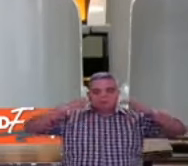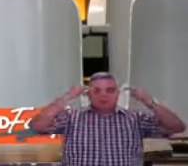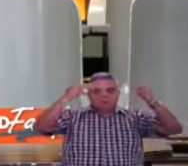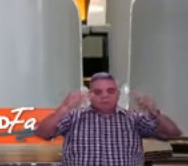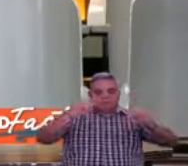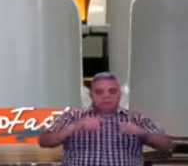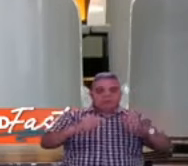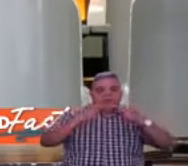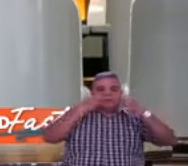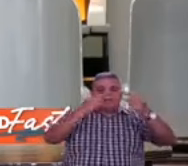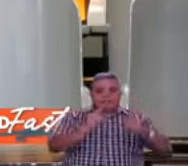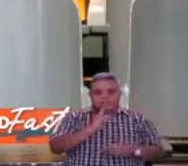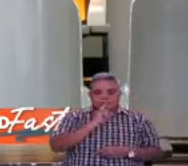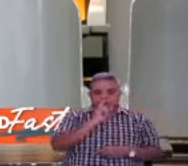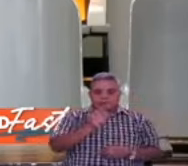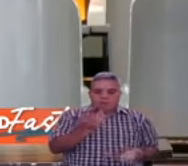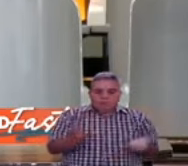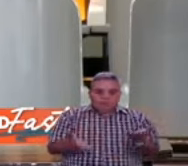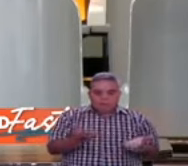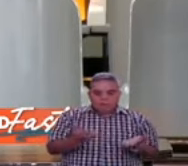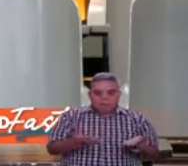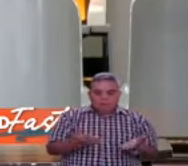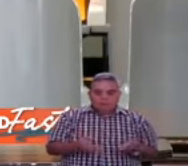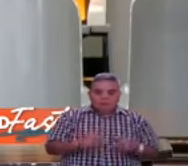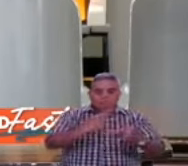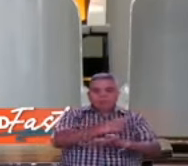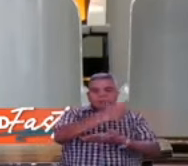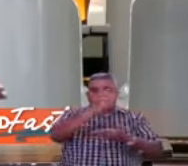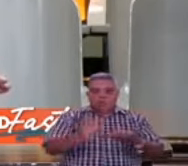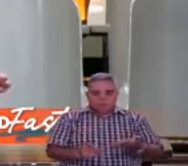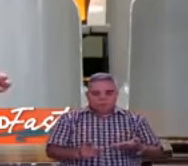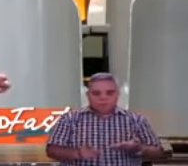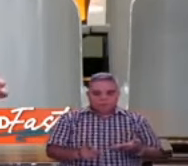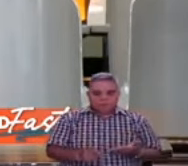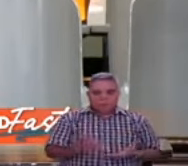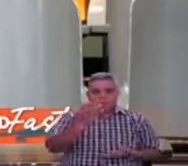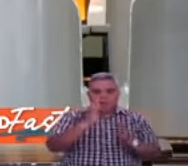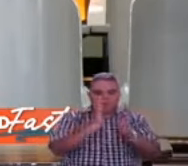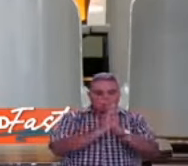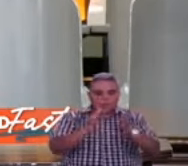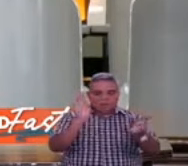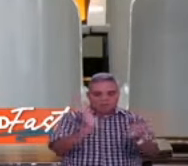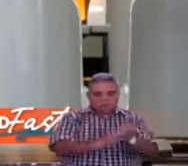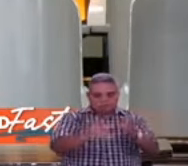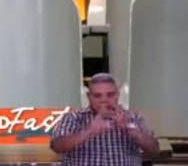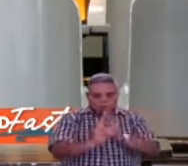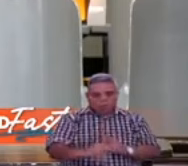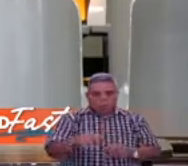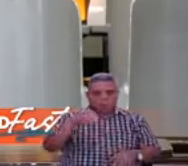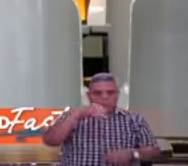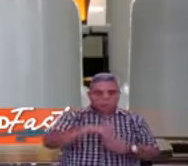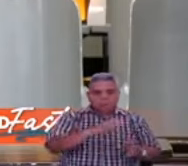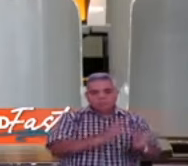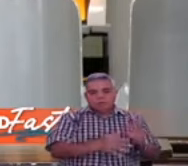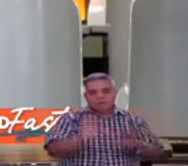able, Lord, to tell them the truth. And may we be part of that. Give you praise, honor, and glory. We pray this